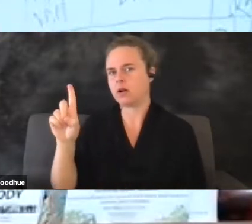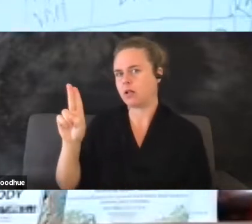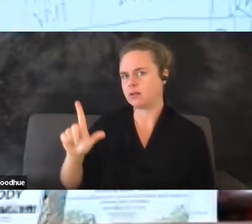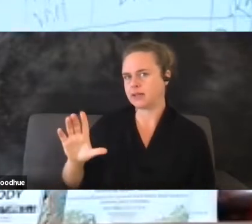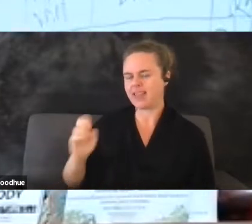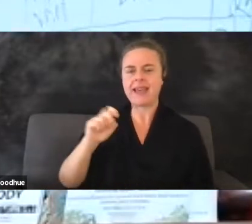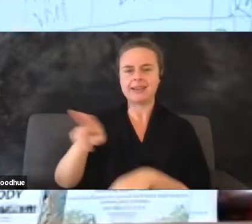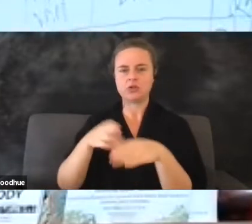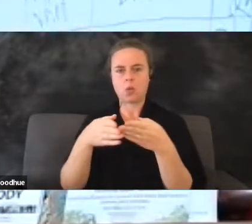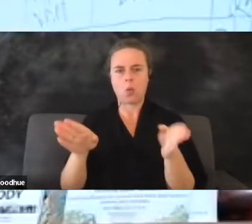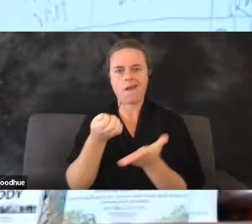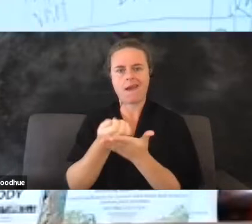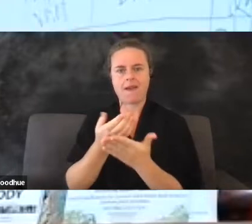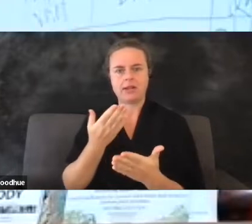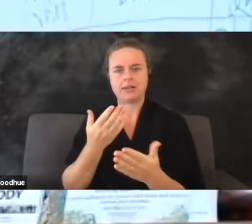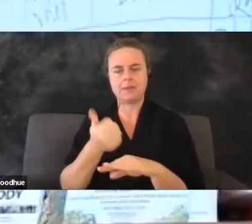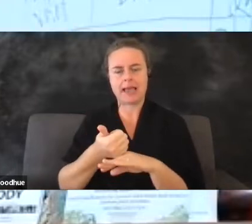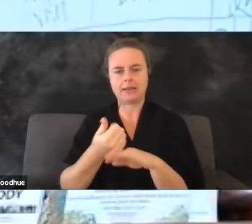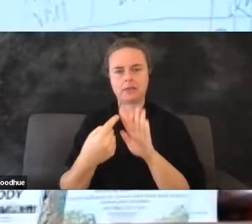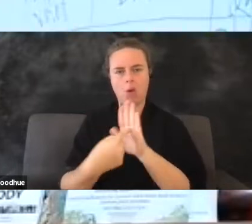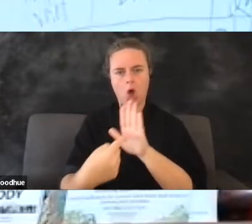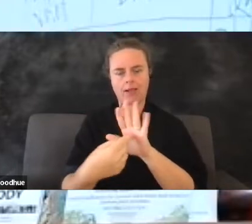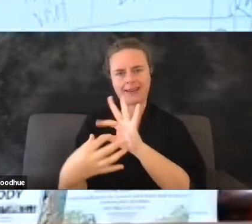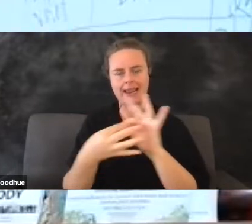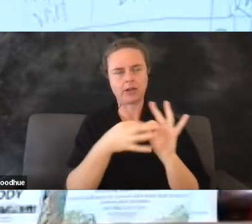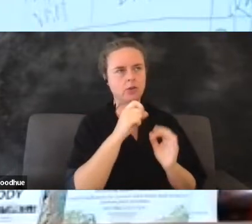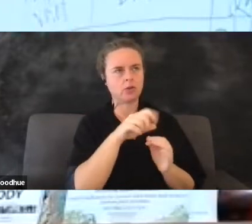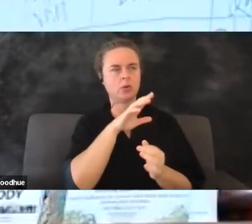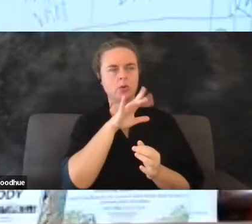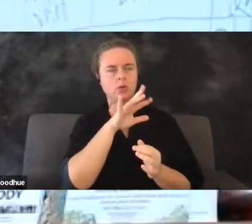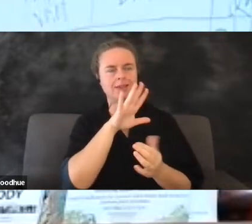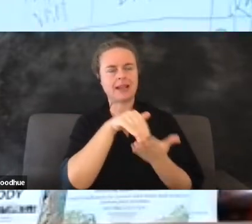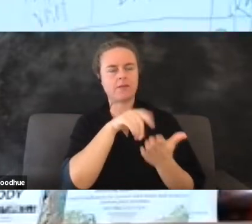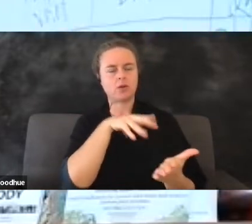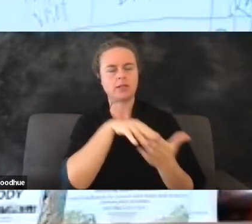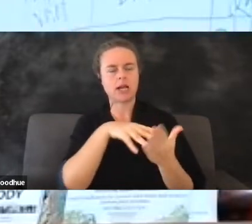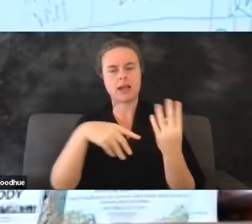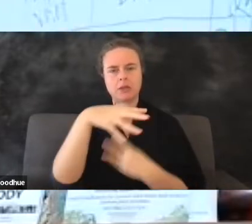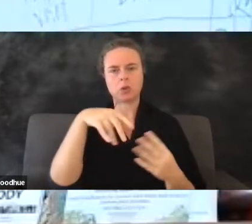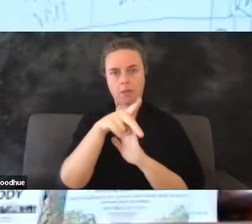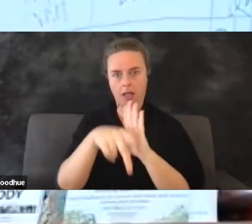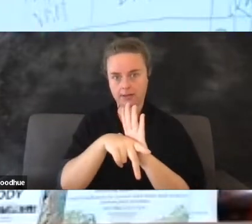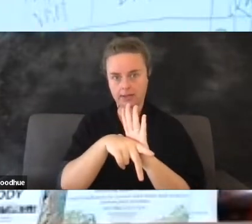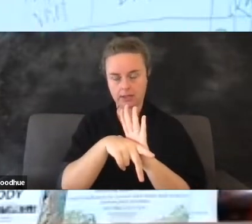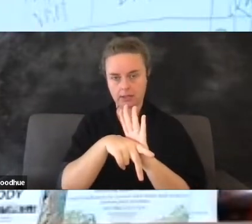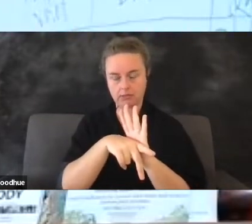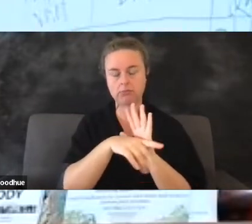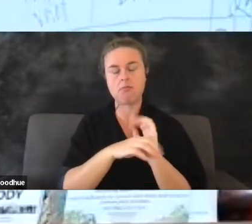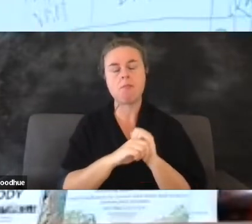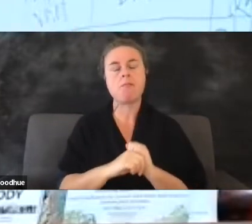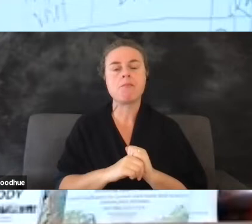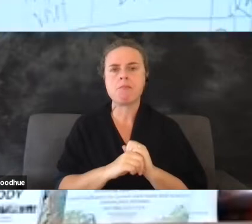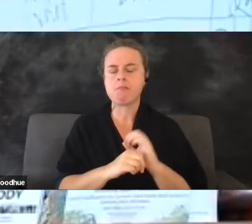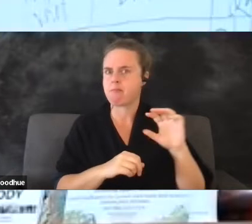national evidence-based model that's connected to the Center for the Study of Social Policy. And what this program is,